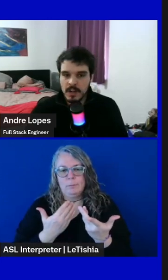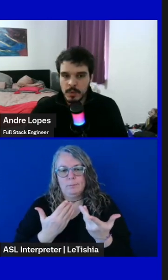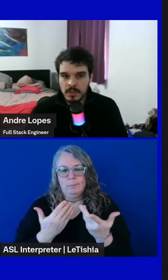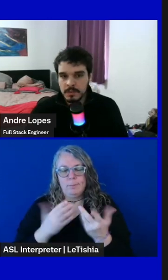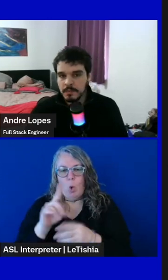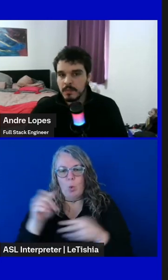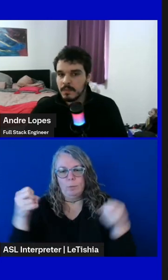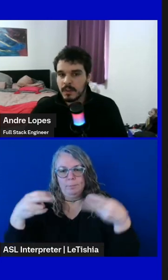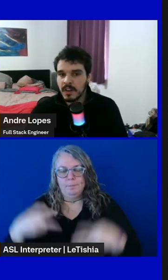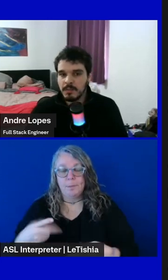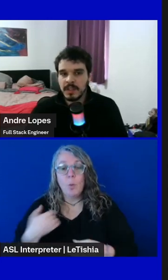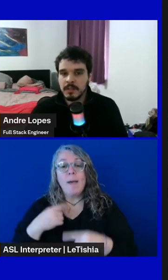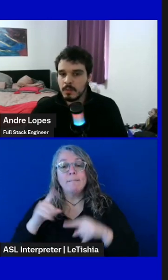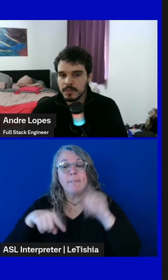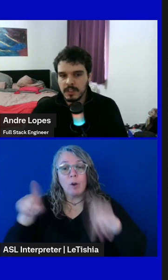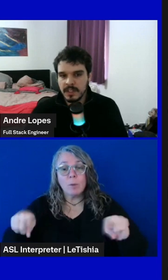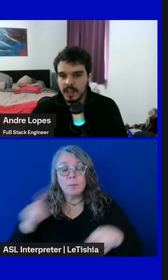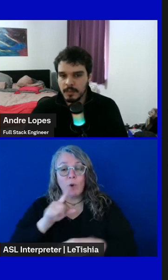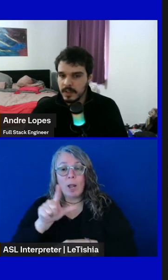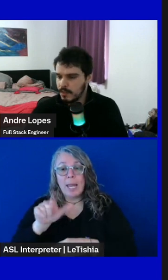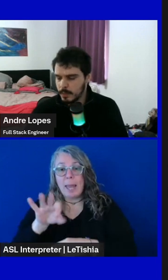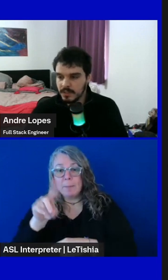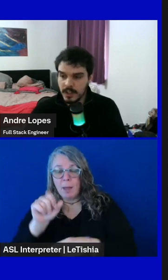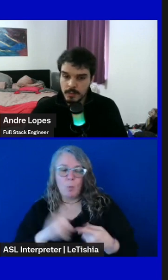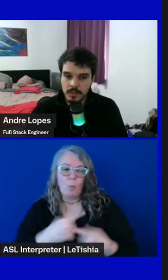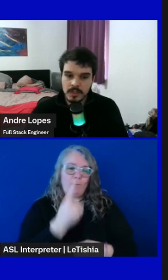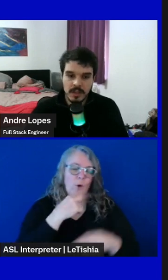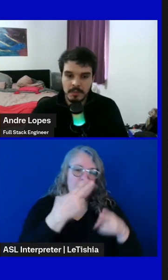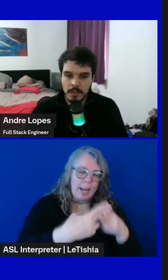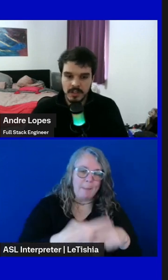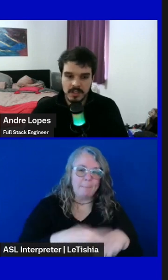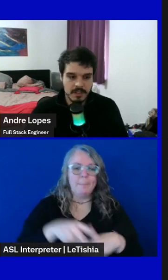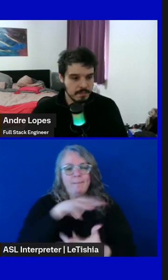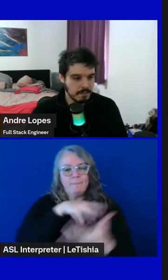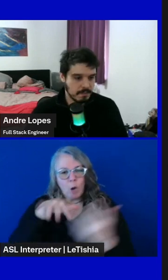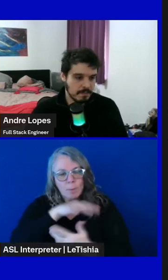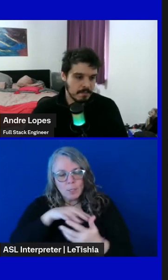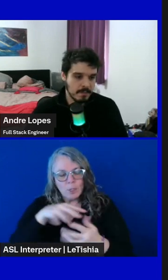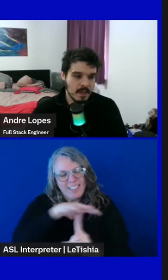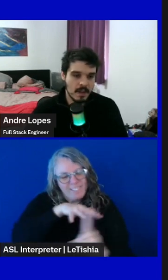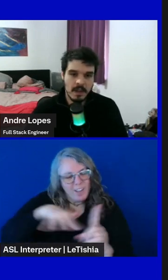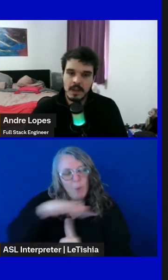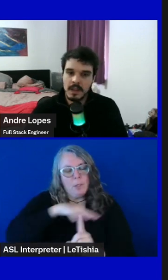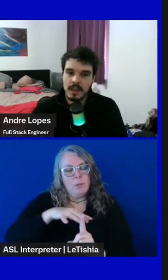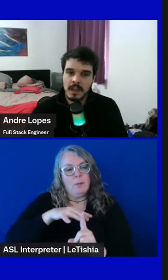We have variables for a Lambda, one for the name, environment variables, and policies.